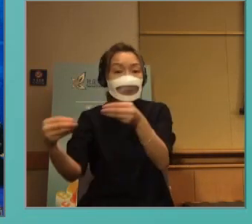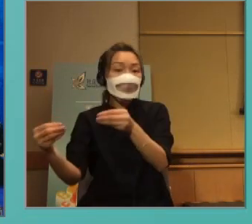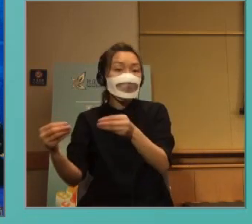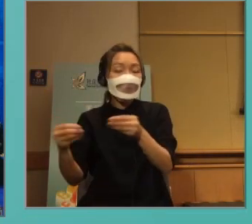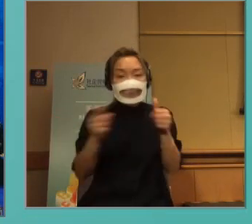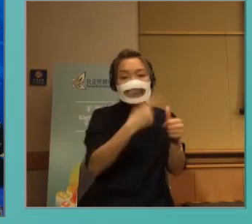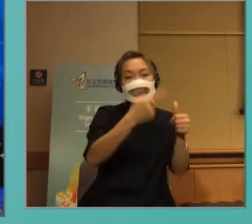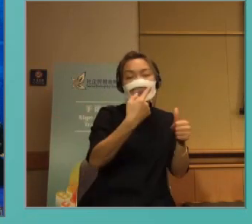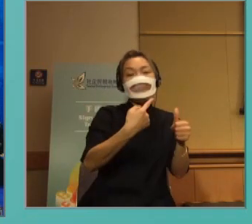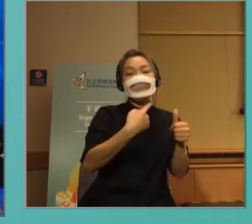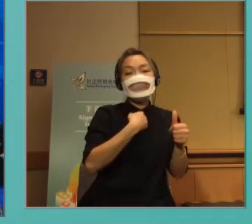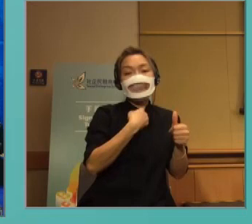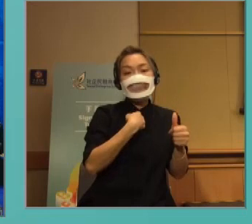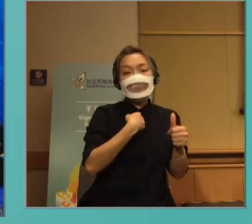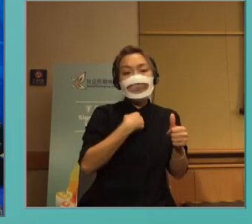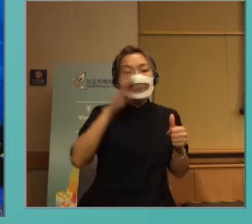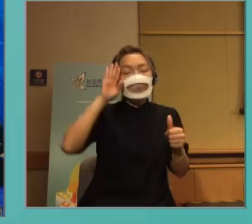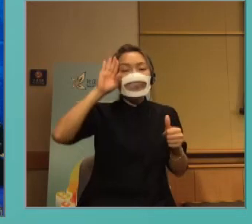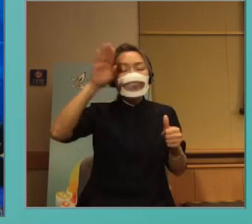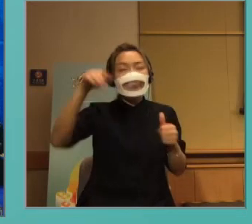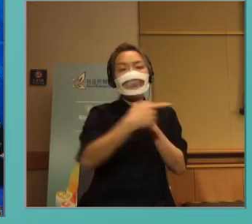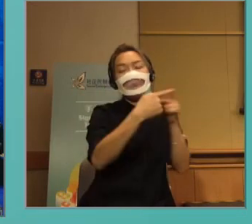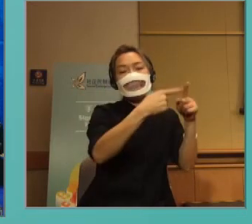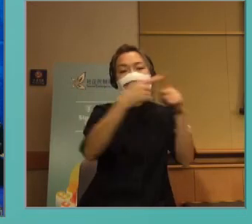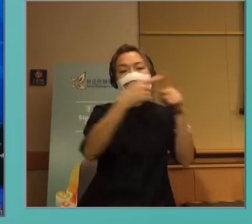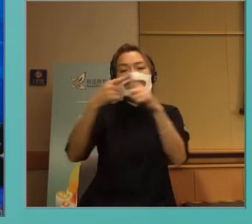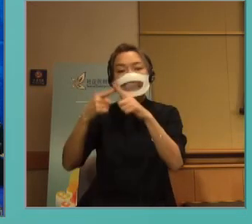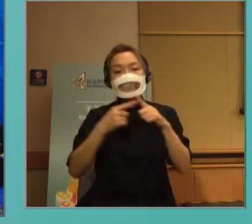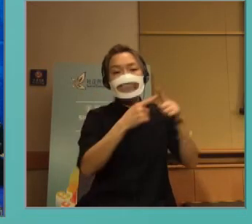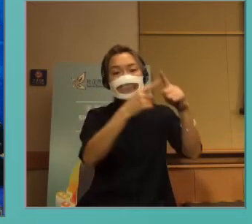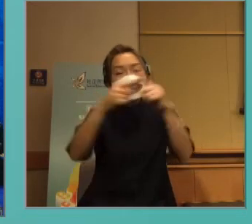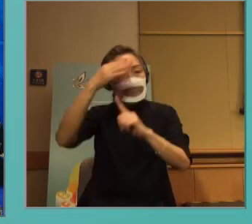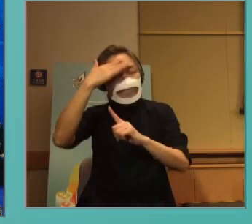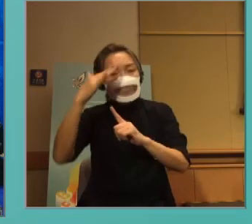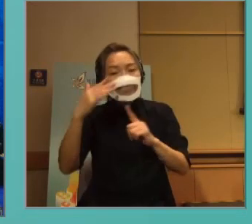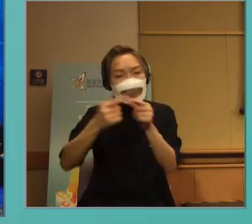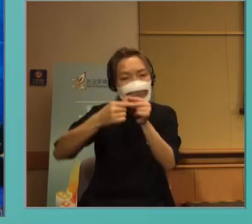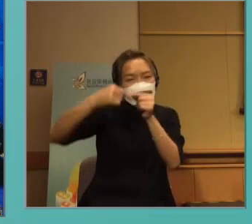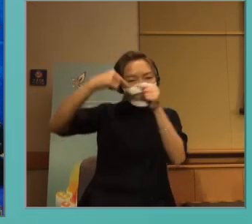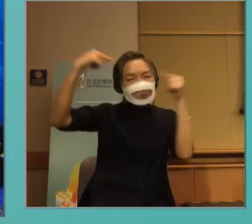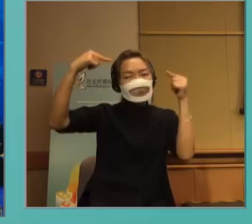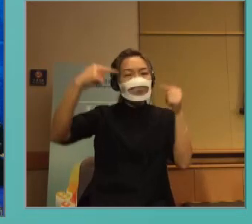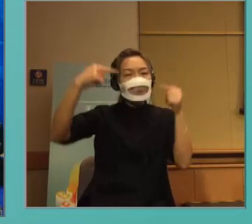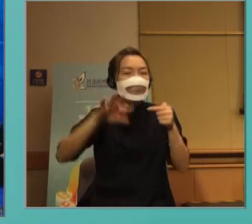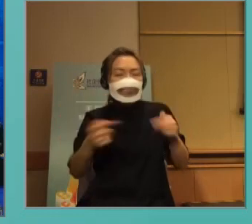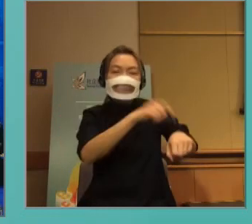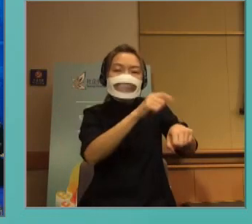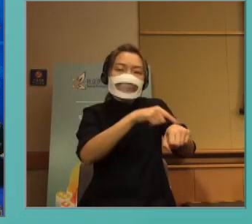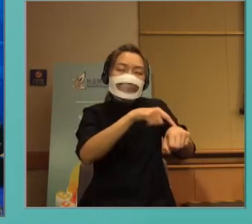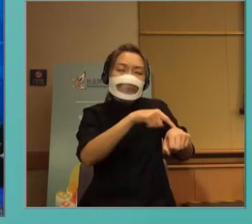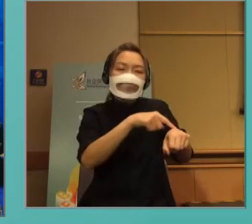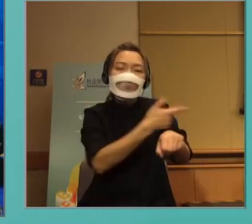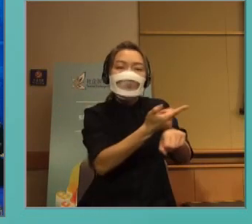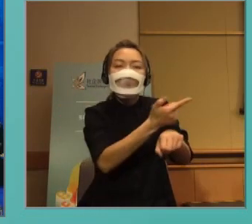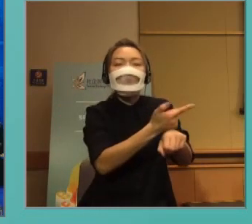it. I think it takes time, but I would say there's a lot of partners from Sandbox, and also because